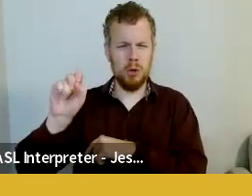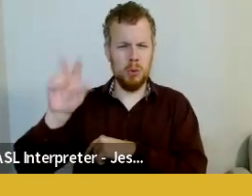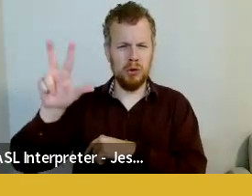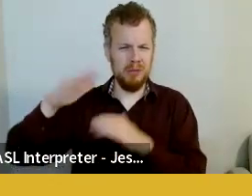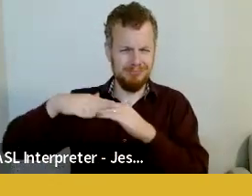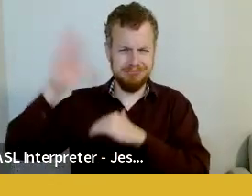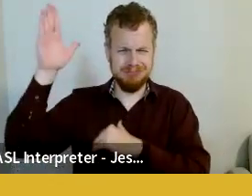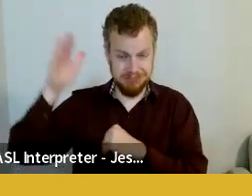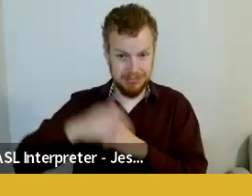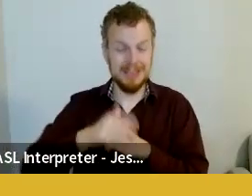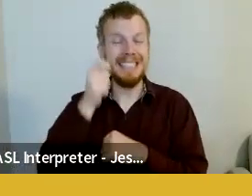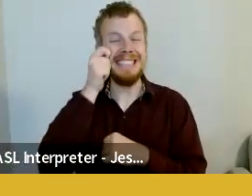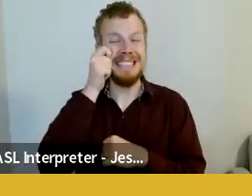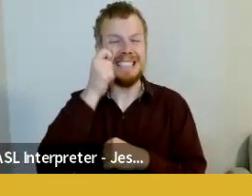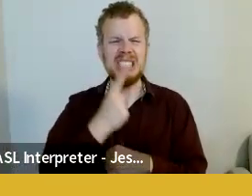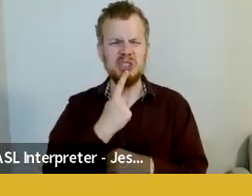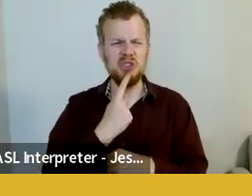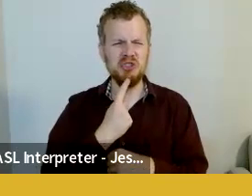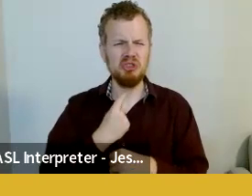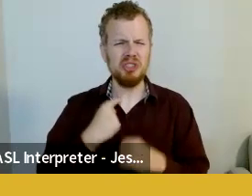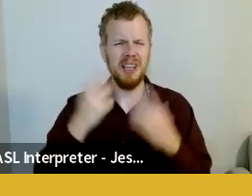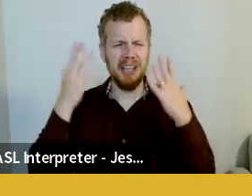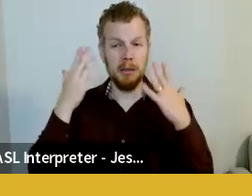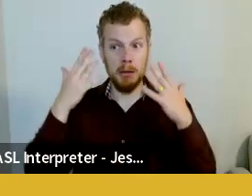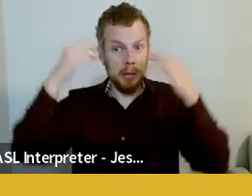hot, dry skin, no sweating,